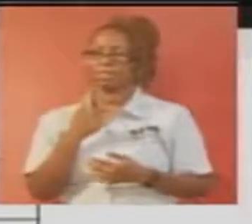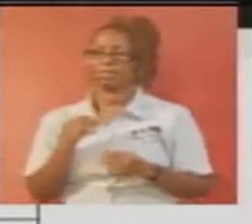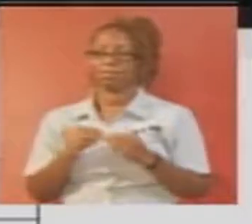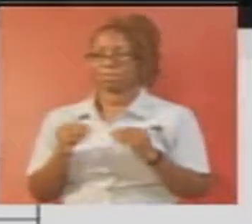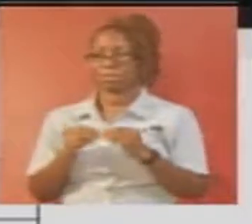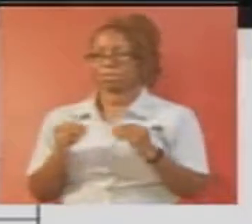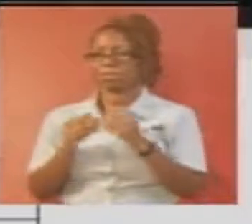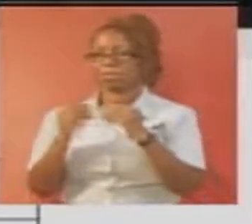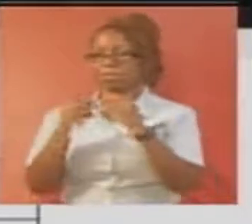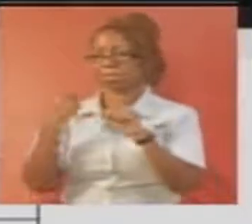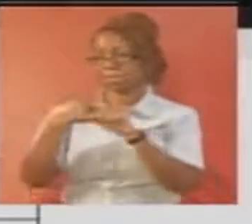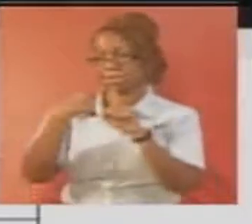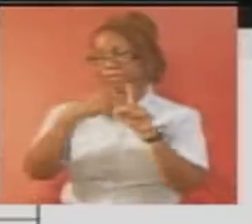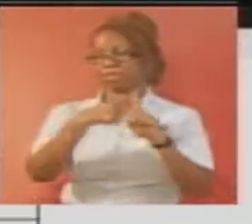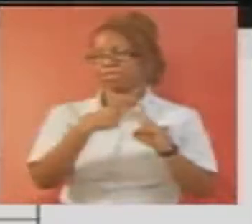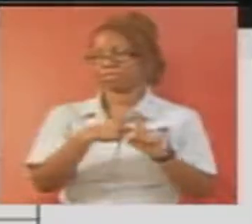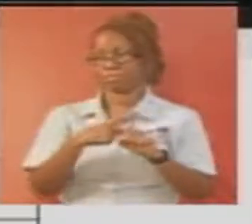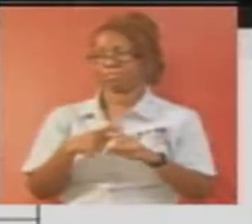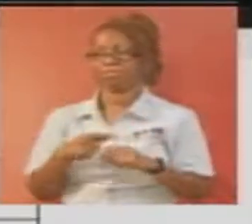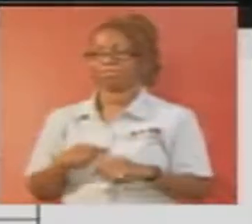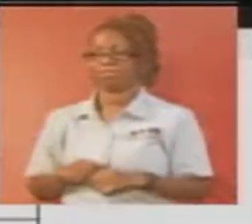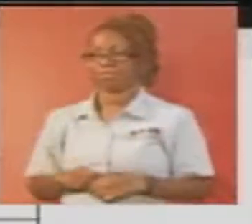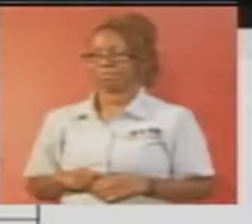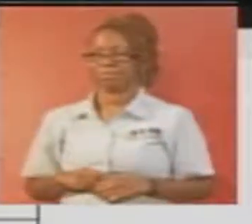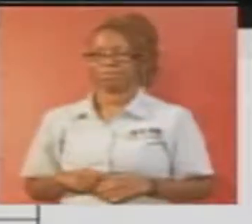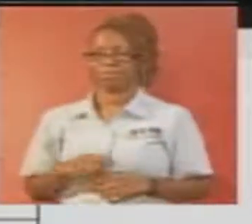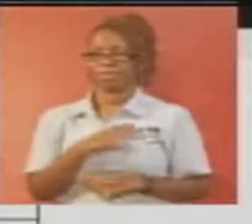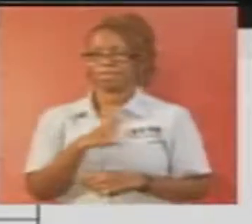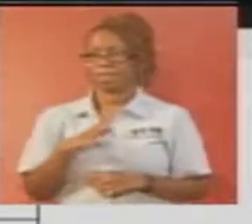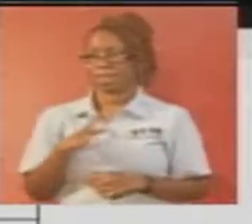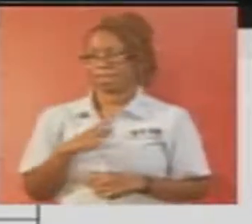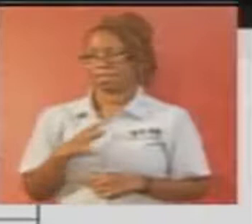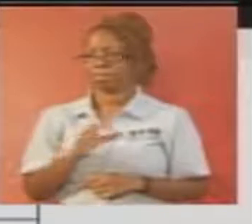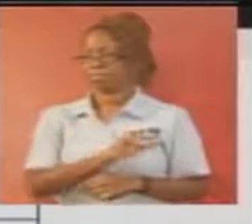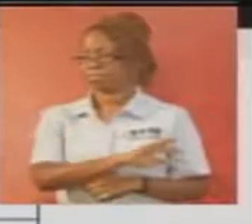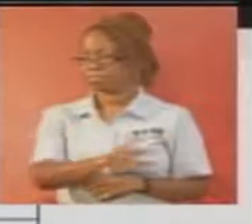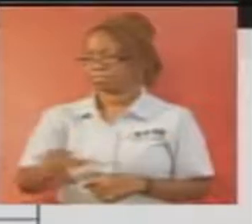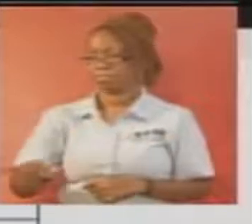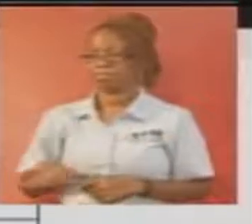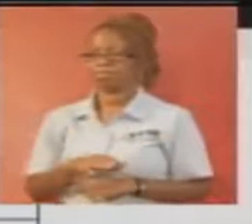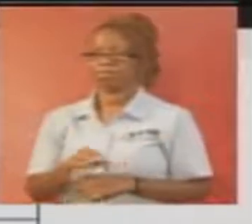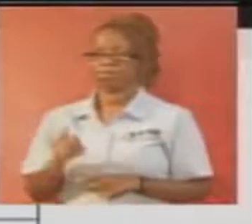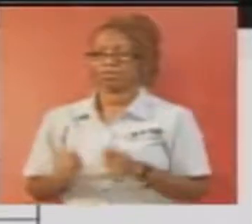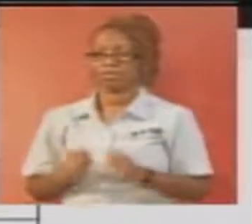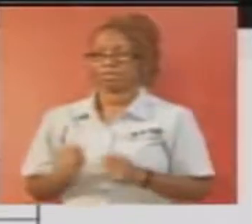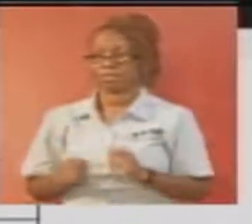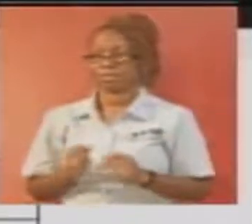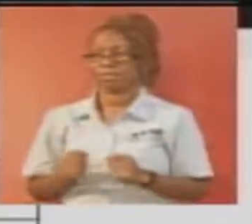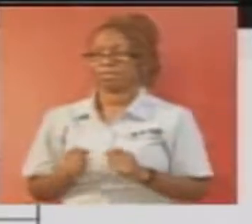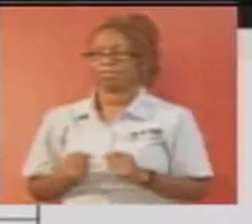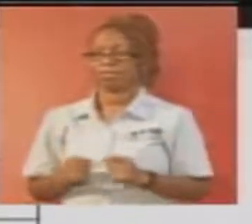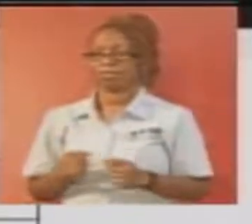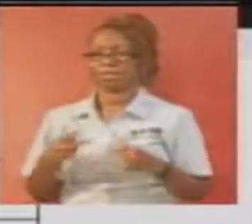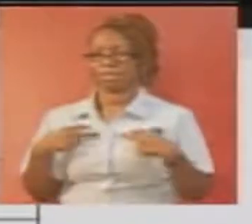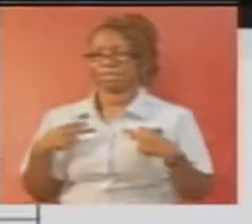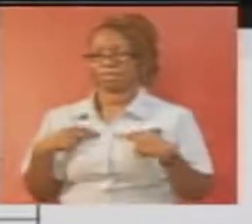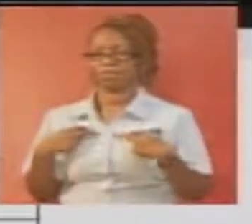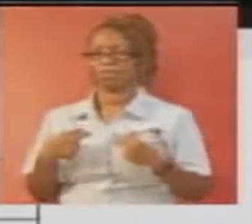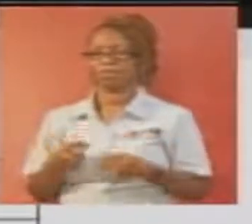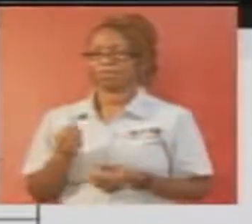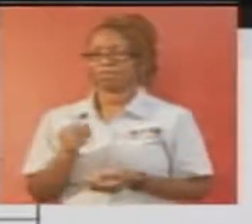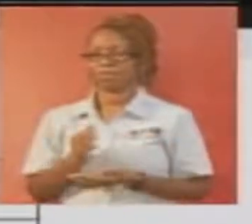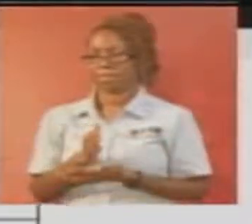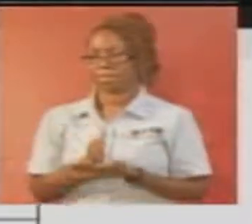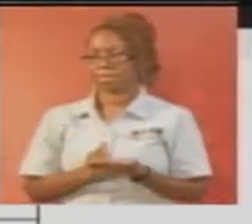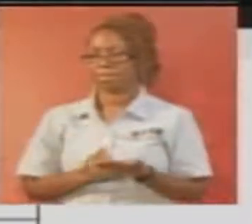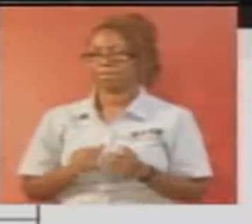all the counties, but not evenly distributed throughout all communities. So some communities were a little more active than others.